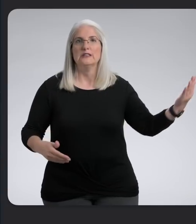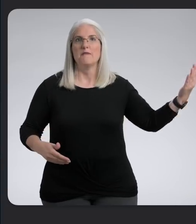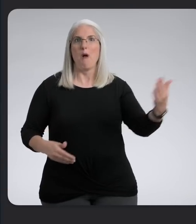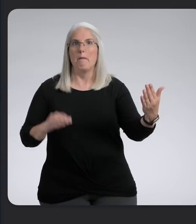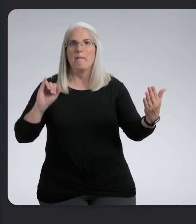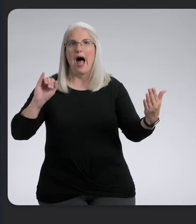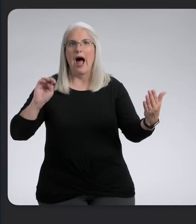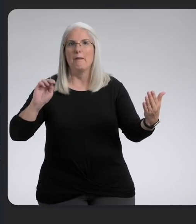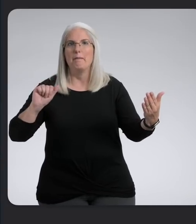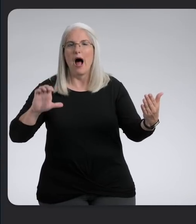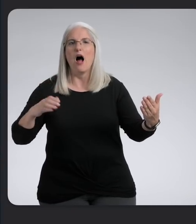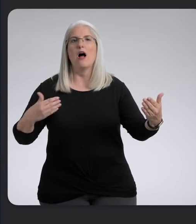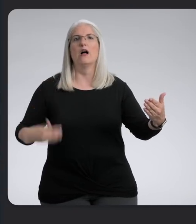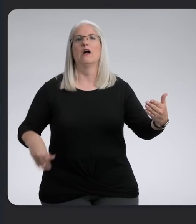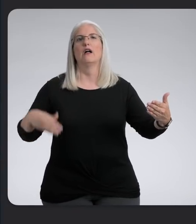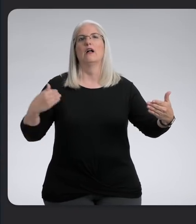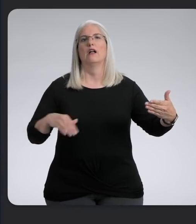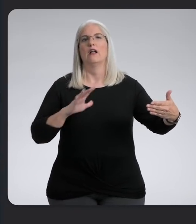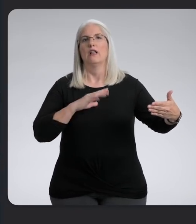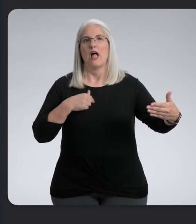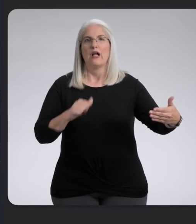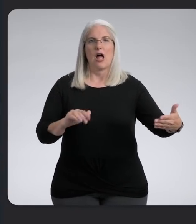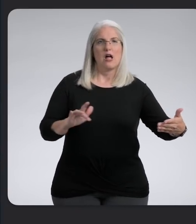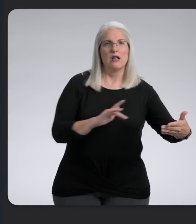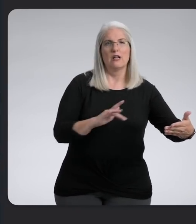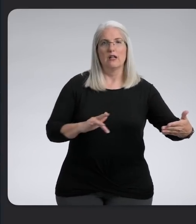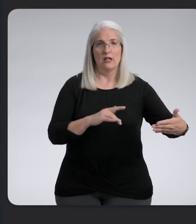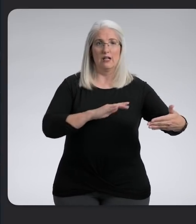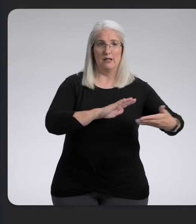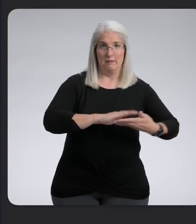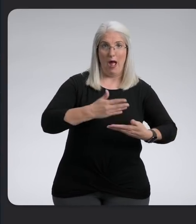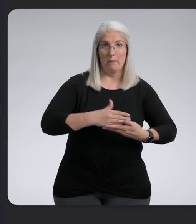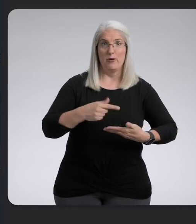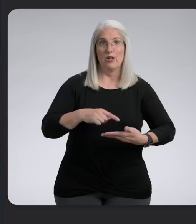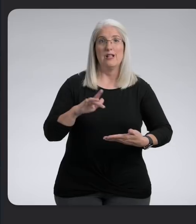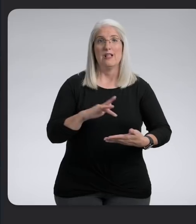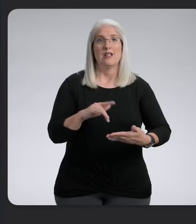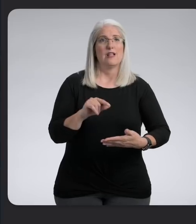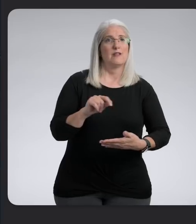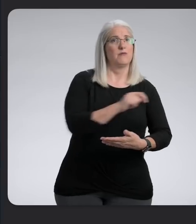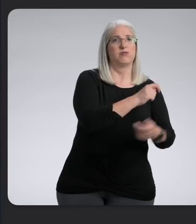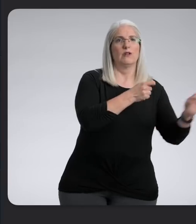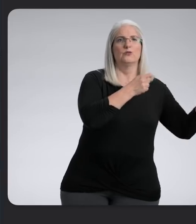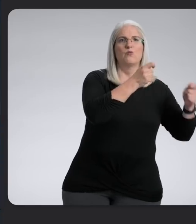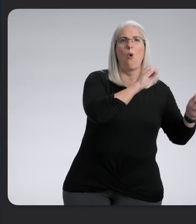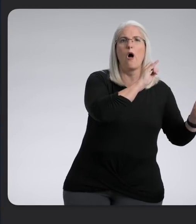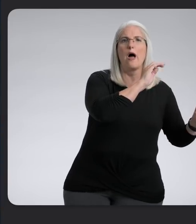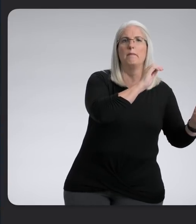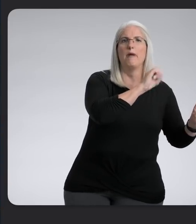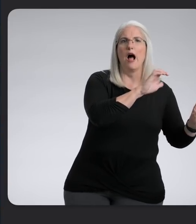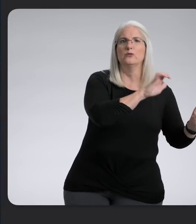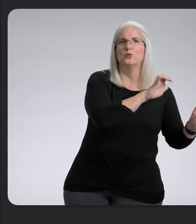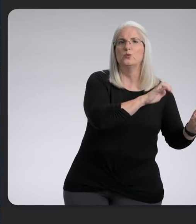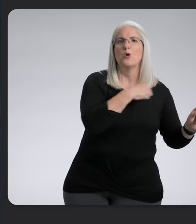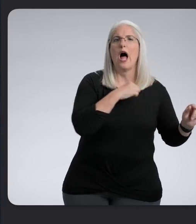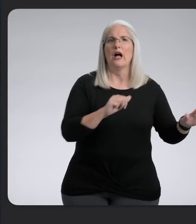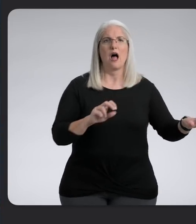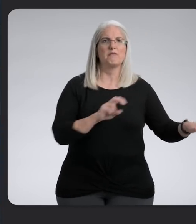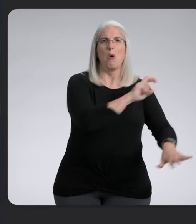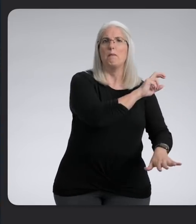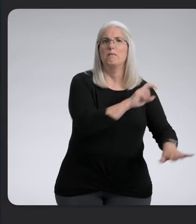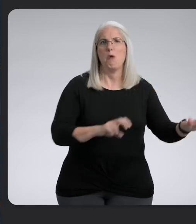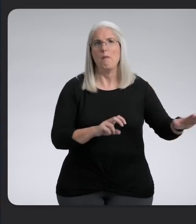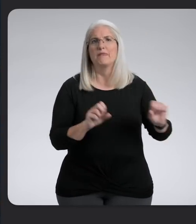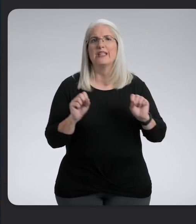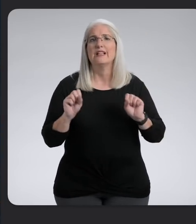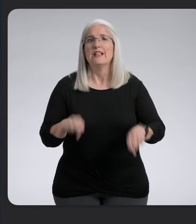Now I can use the trackpad on my MacBook to control my iMac as well. I can also switch to use my